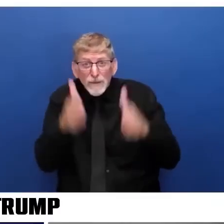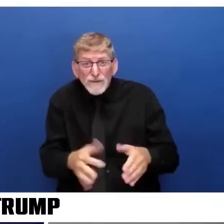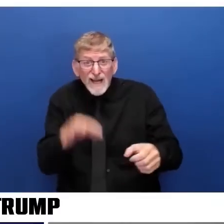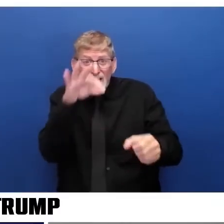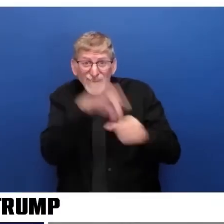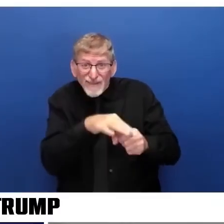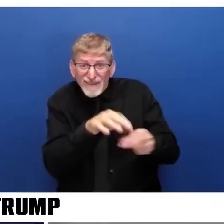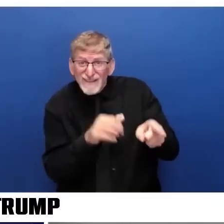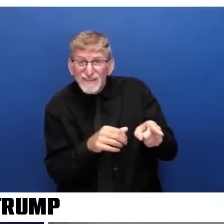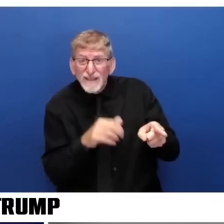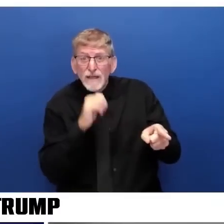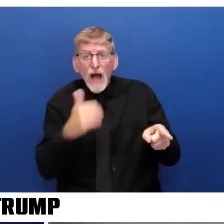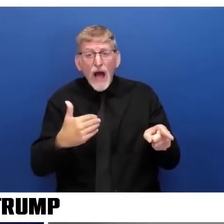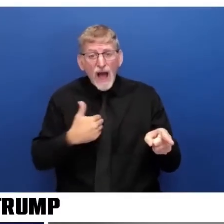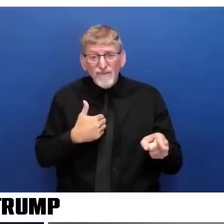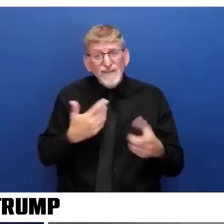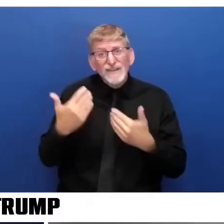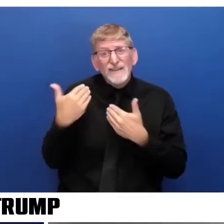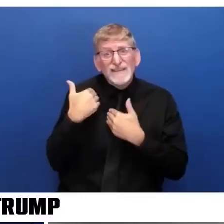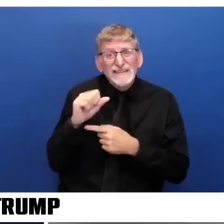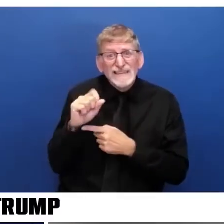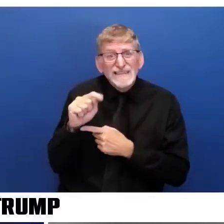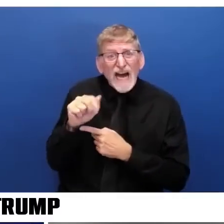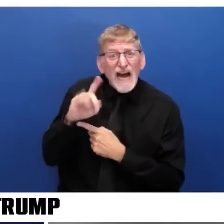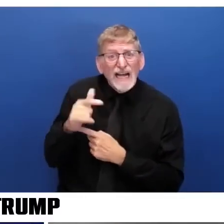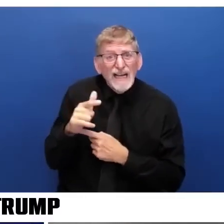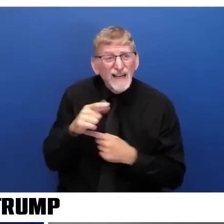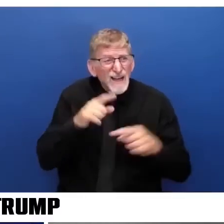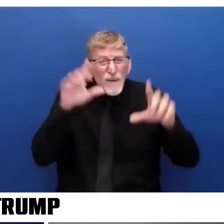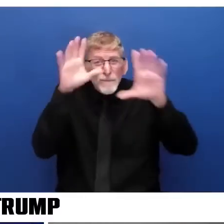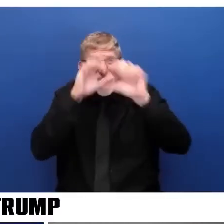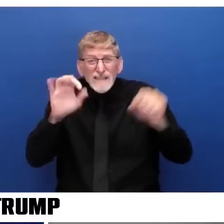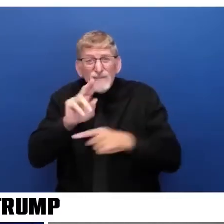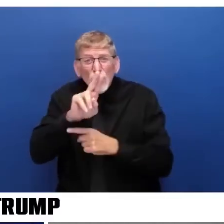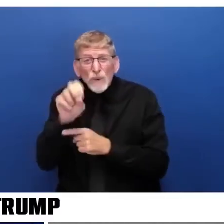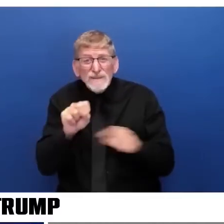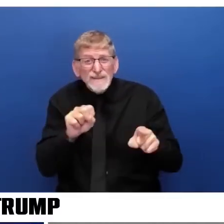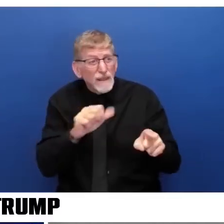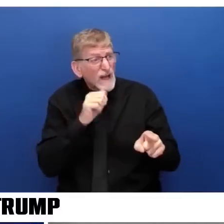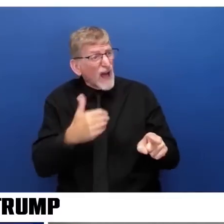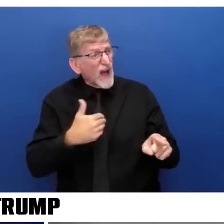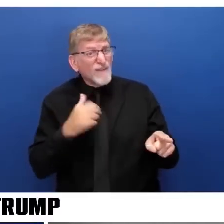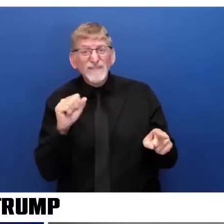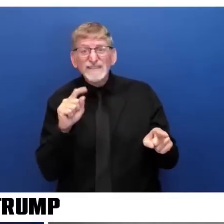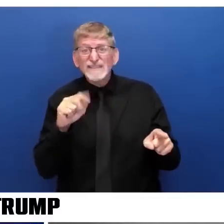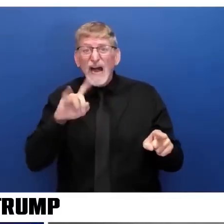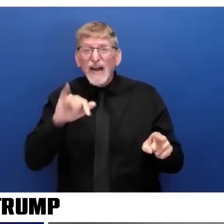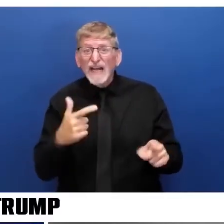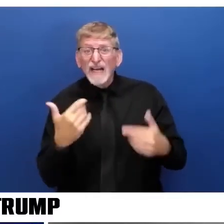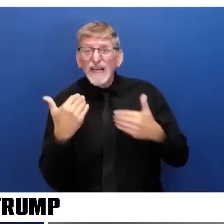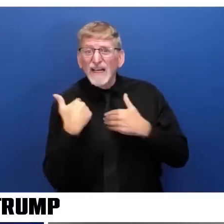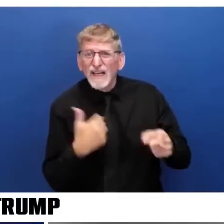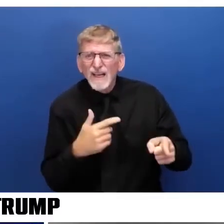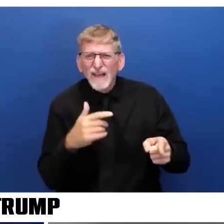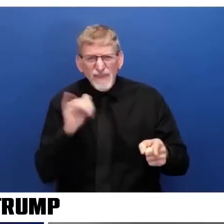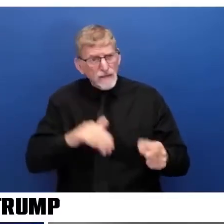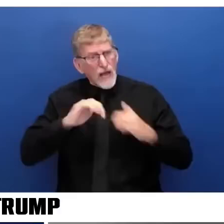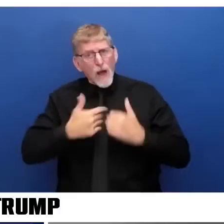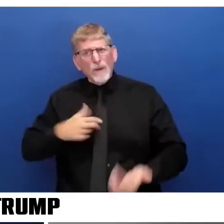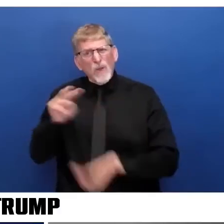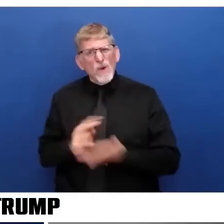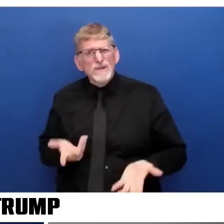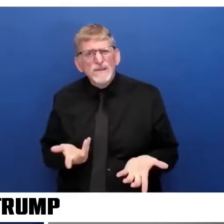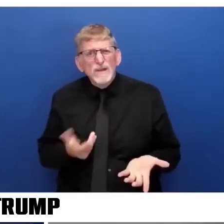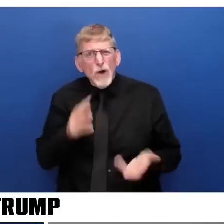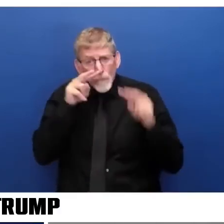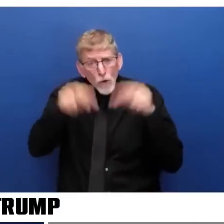of the United States doesn't have standing. That's how we lost. If you look at the facts, and I'd love to have you'll do a special on it,